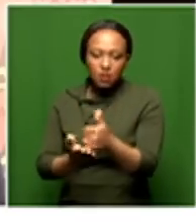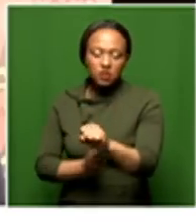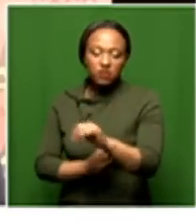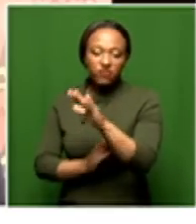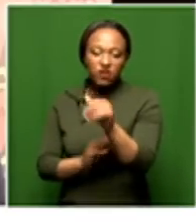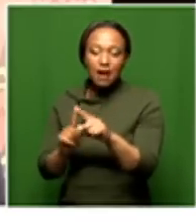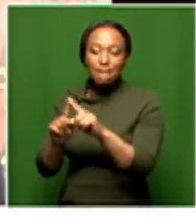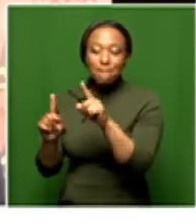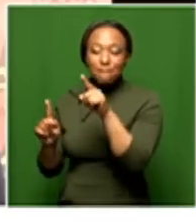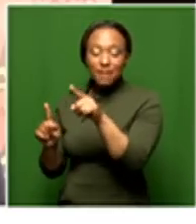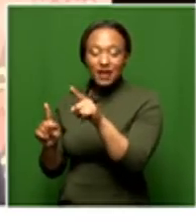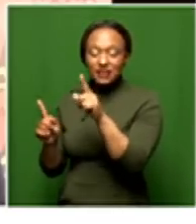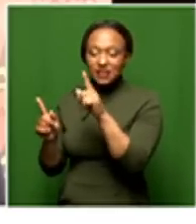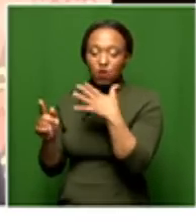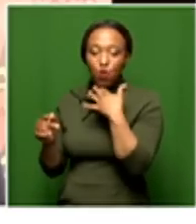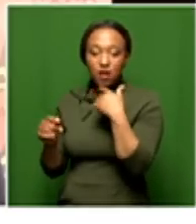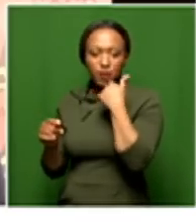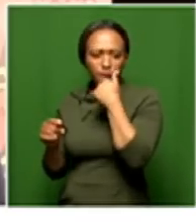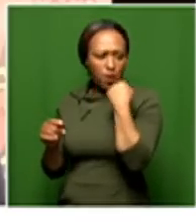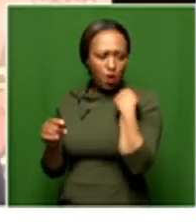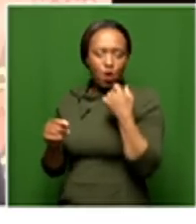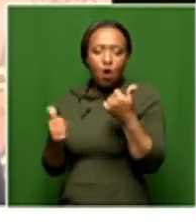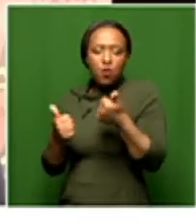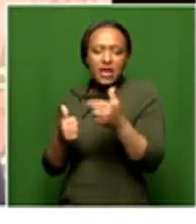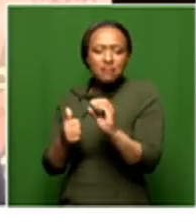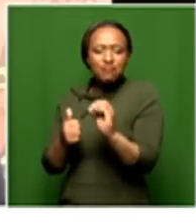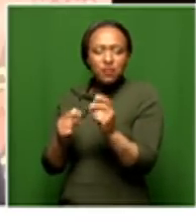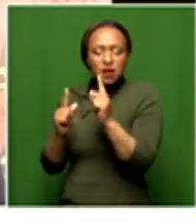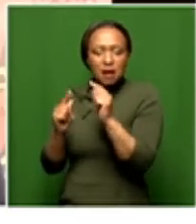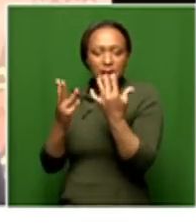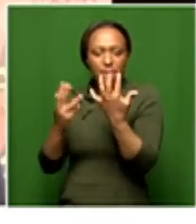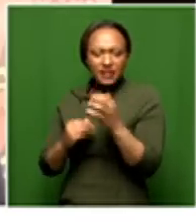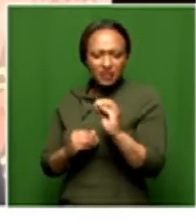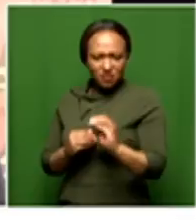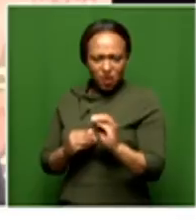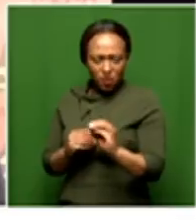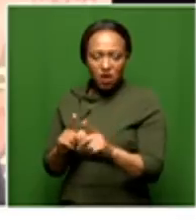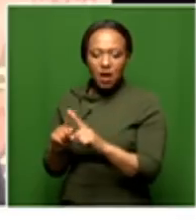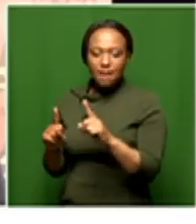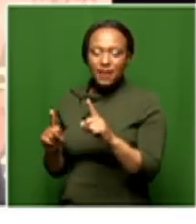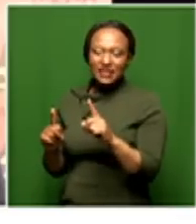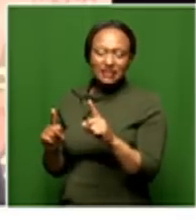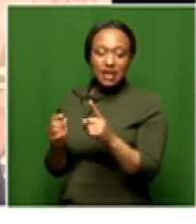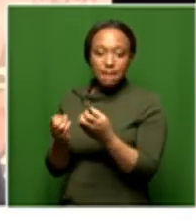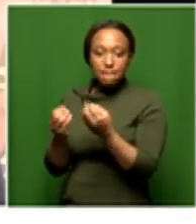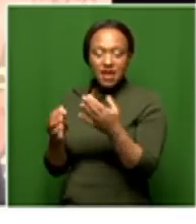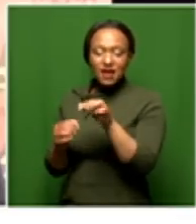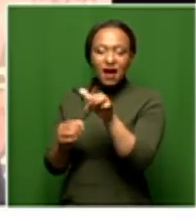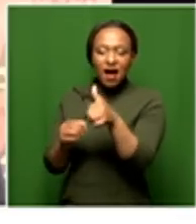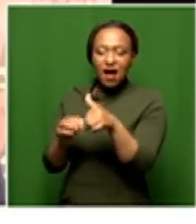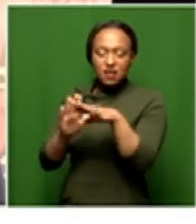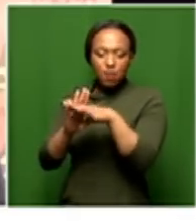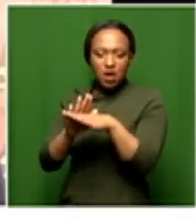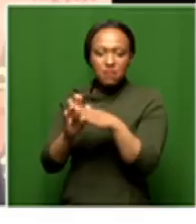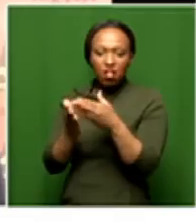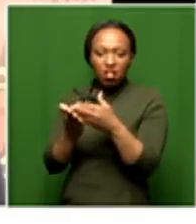the rejigging of existing budgets. But you also say that it just defunded many existing programs, and that